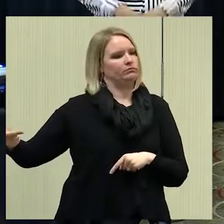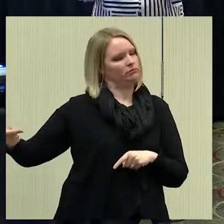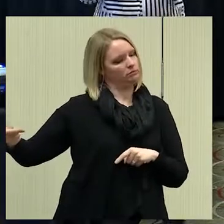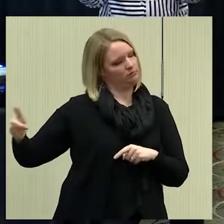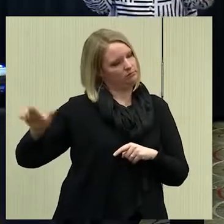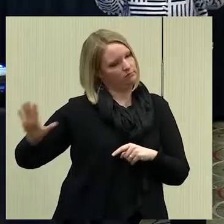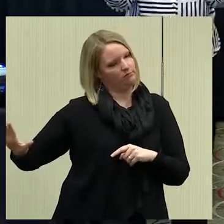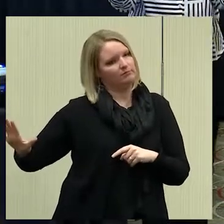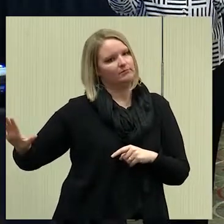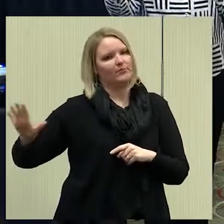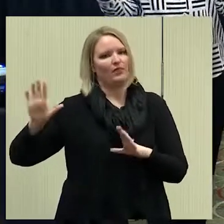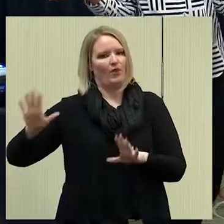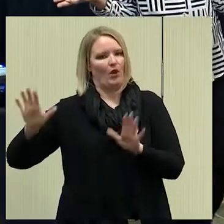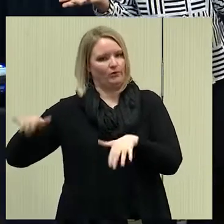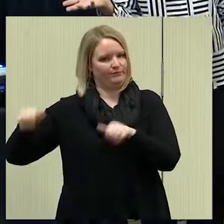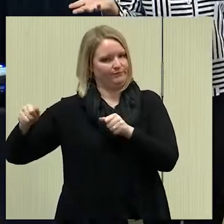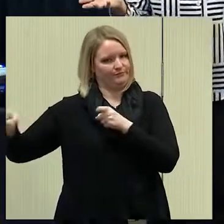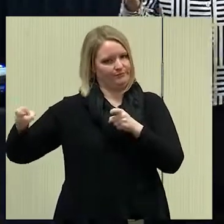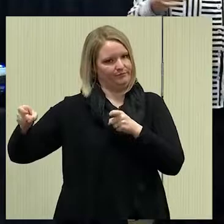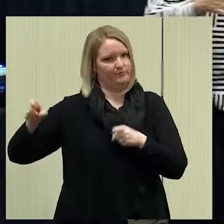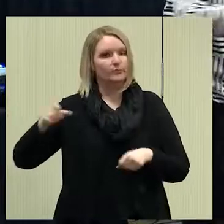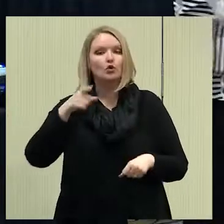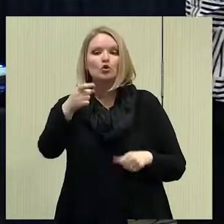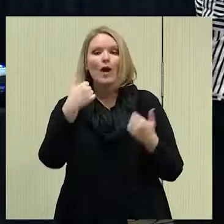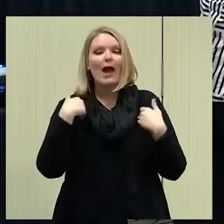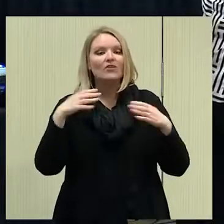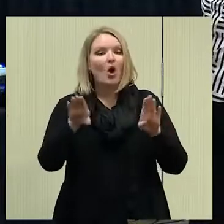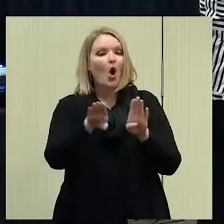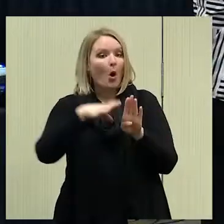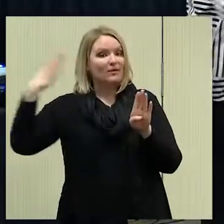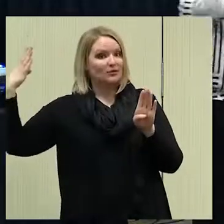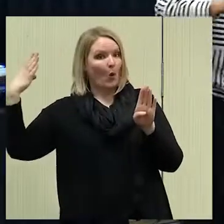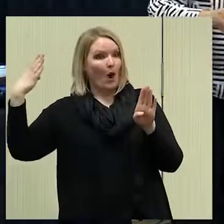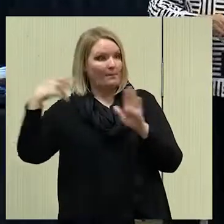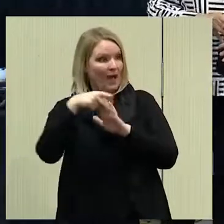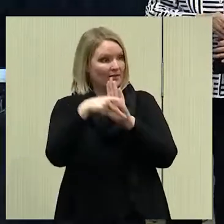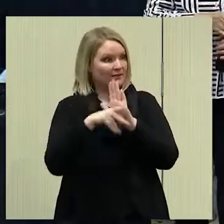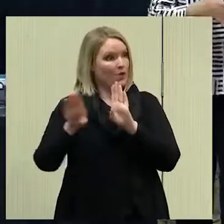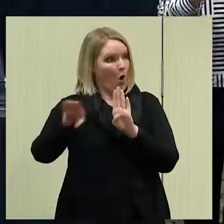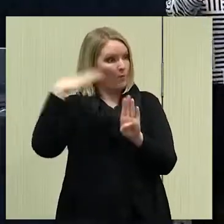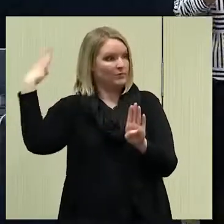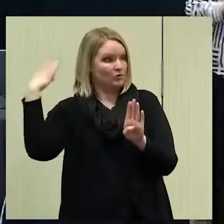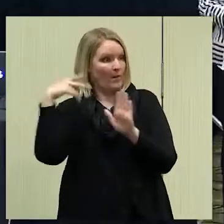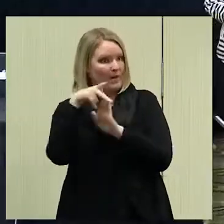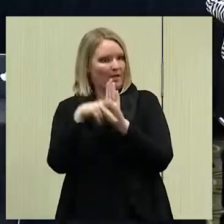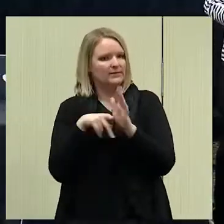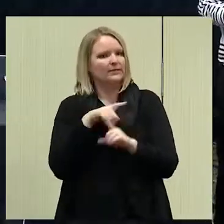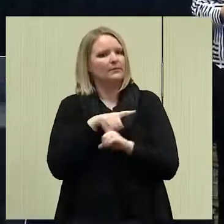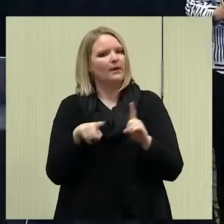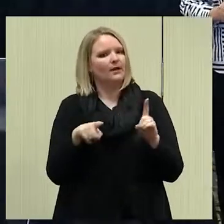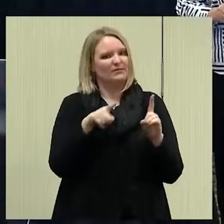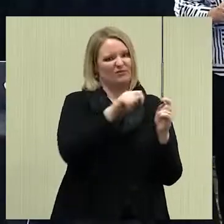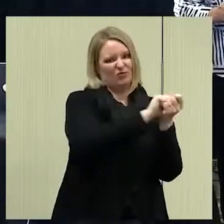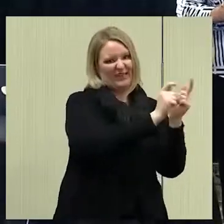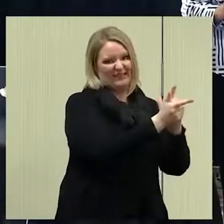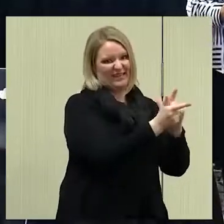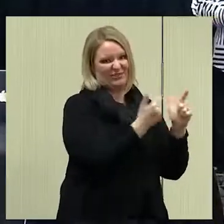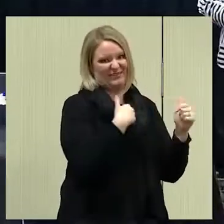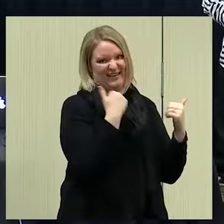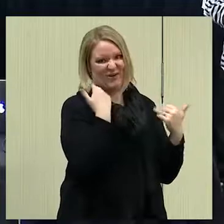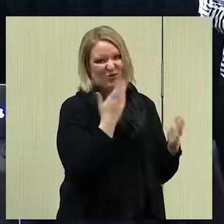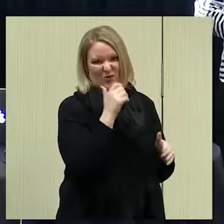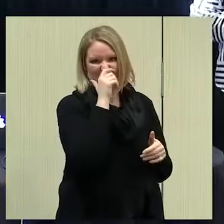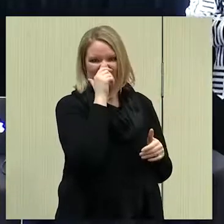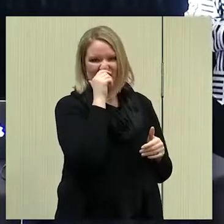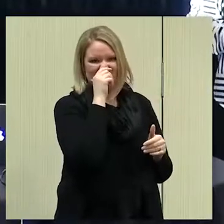Okay. So but it sounds like you have an open door policy, certainly by giving out your cell phone. And I don't know about the translation. The schools, I guess,